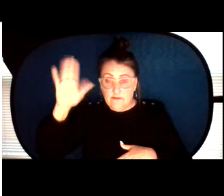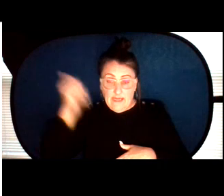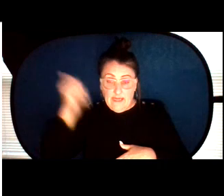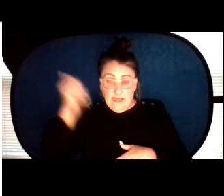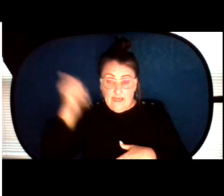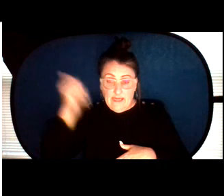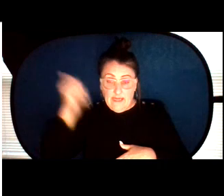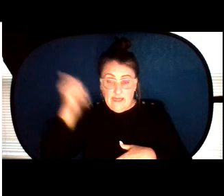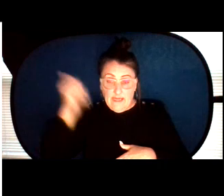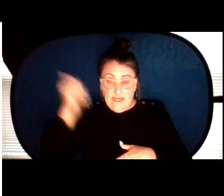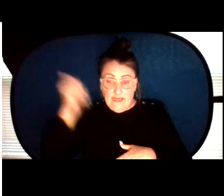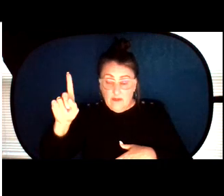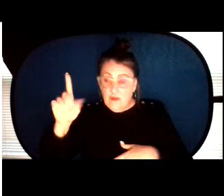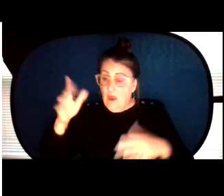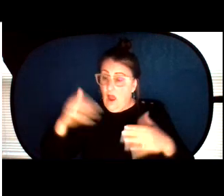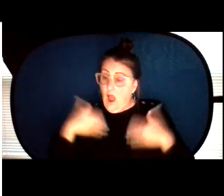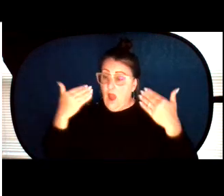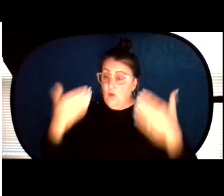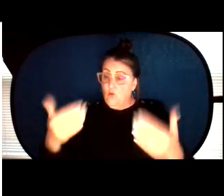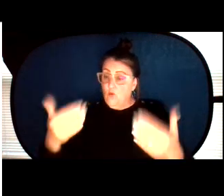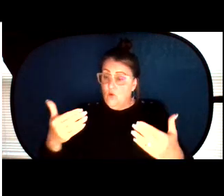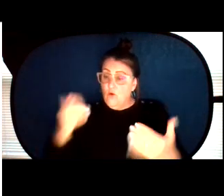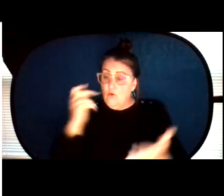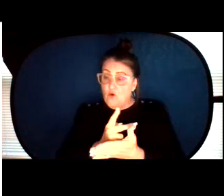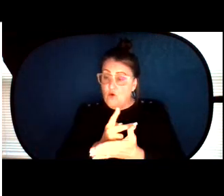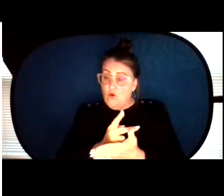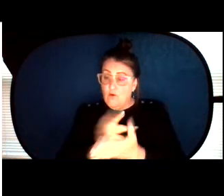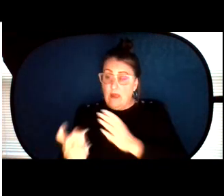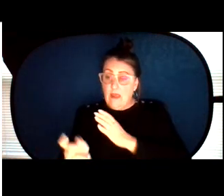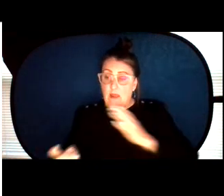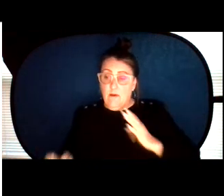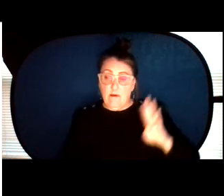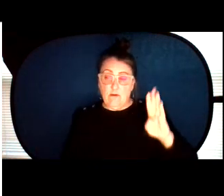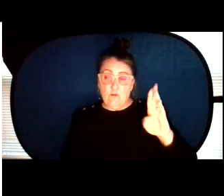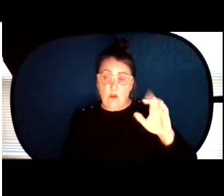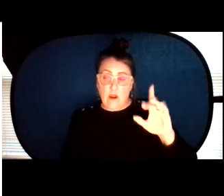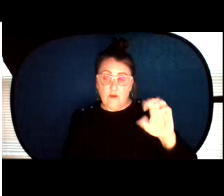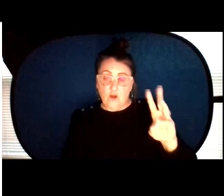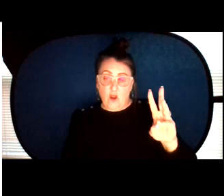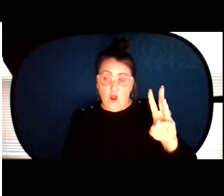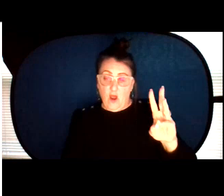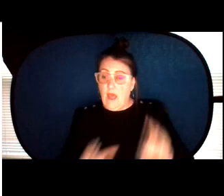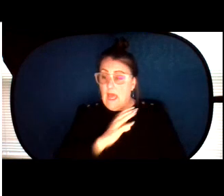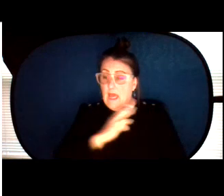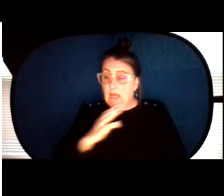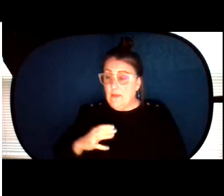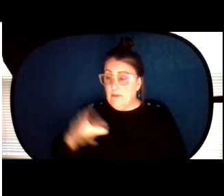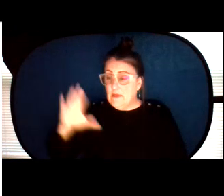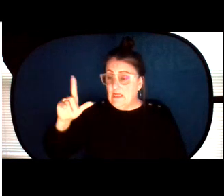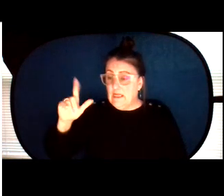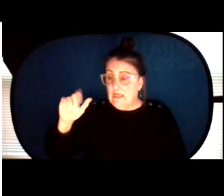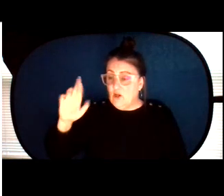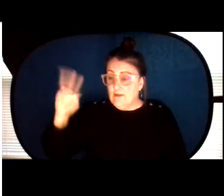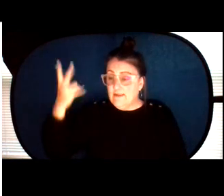I'll move for approval. Commissioner Bradshaw, thank you. Is there a second? Seconded by Commissioner Eager. Yeah.